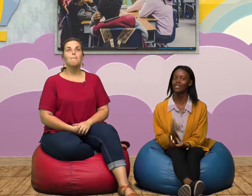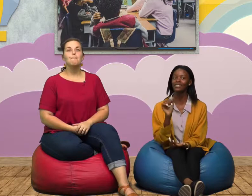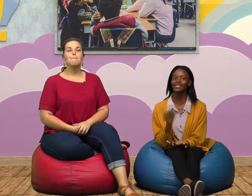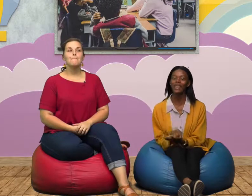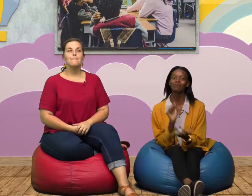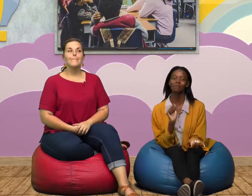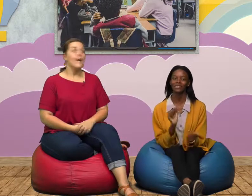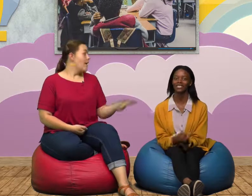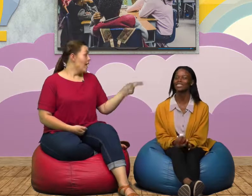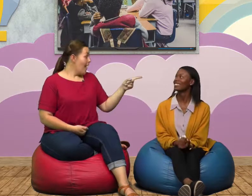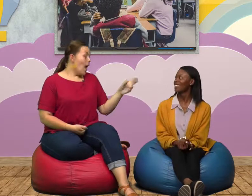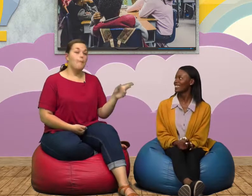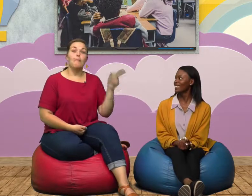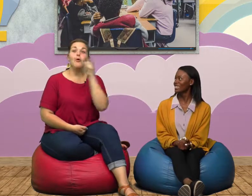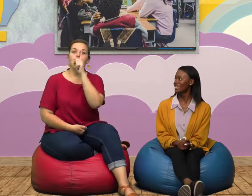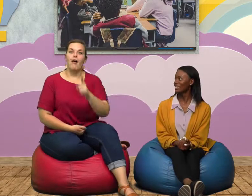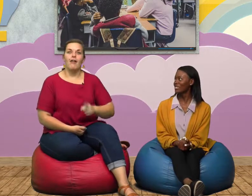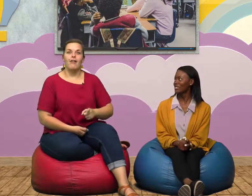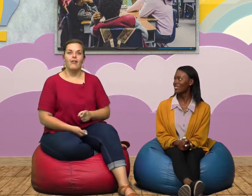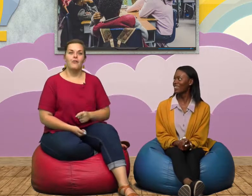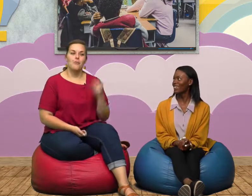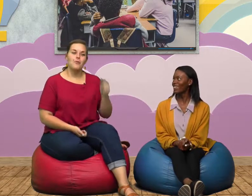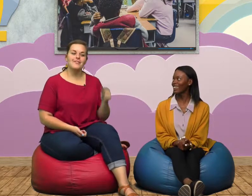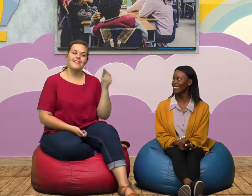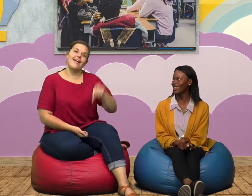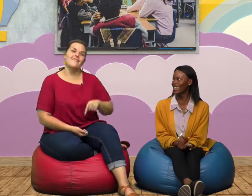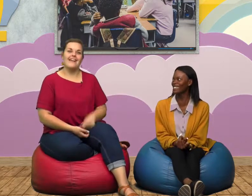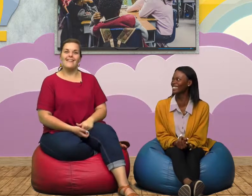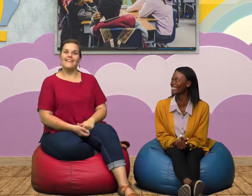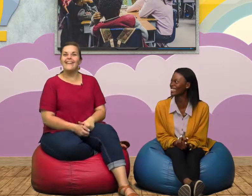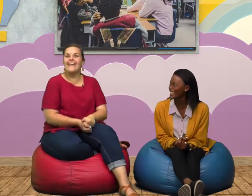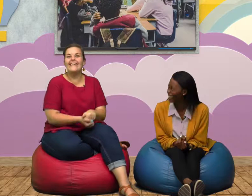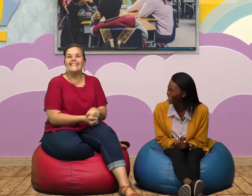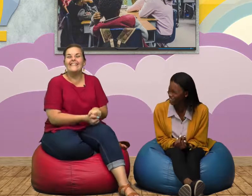A stamp. A bookmark for the books that they read.